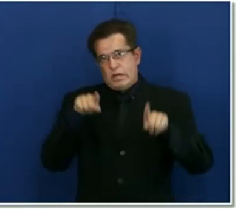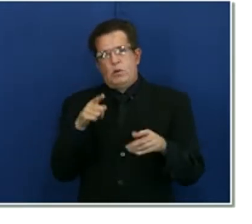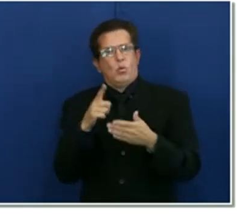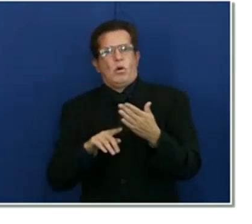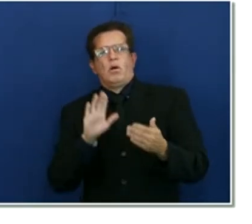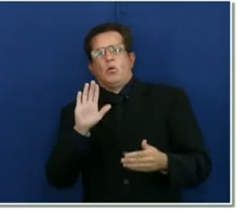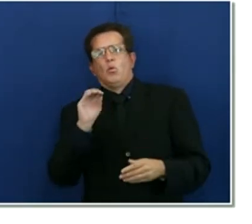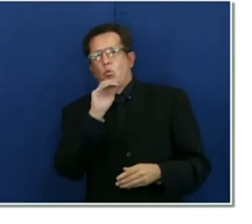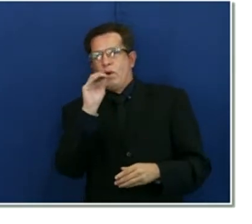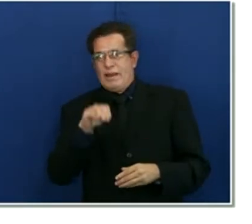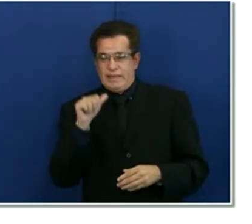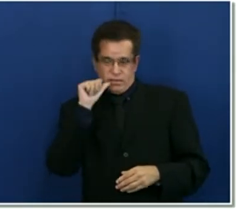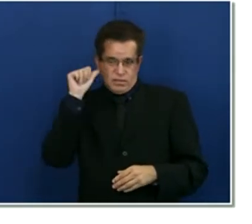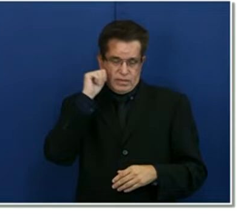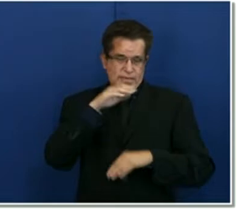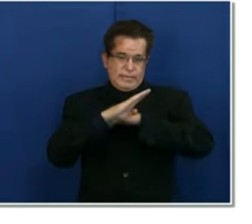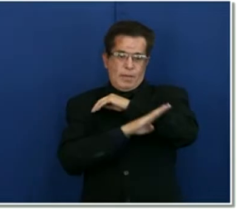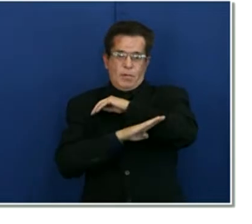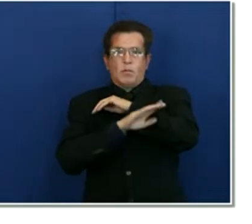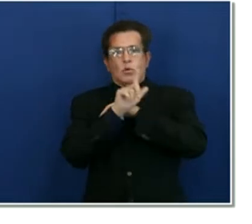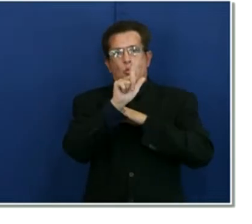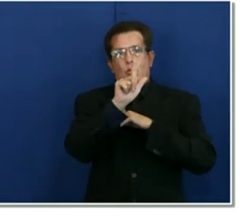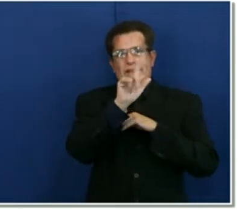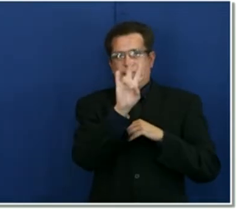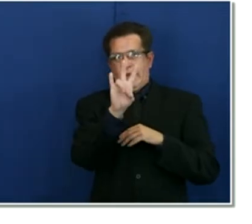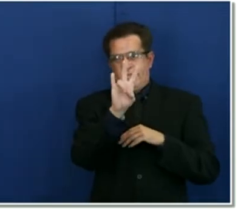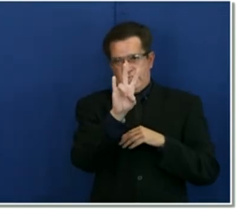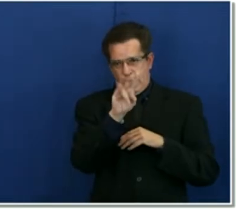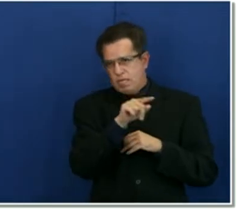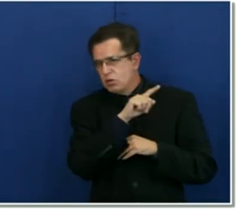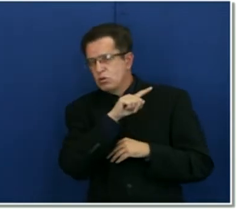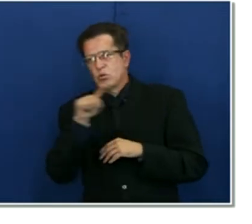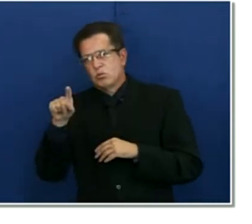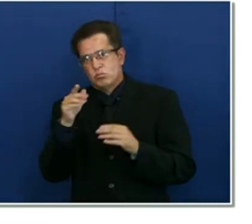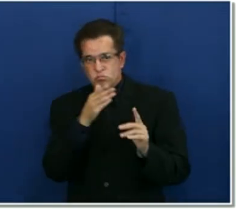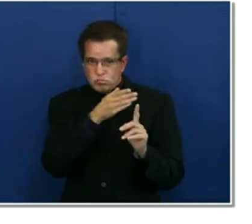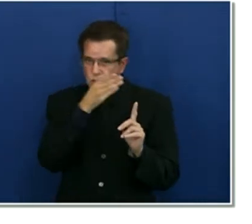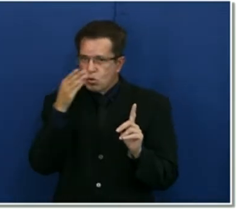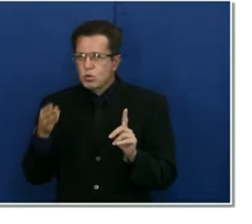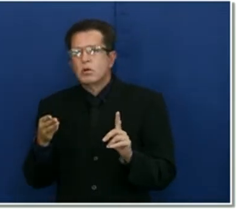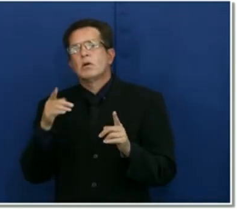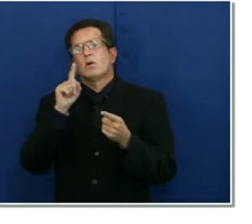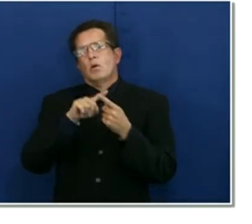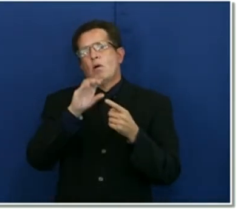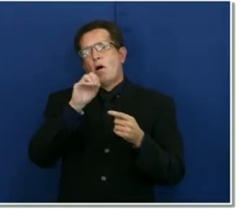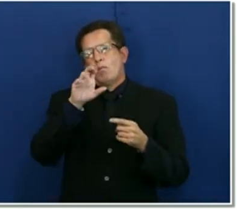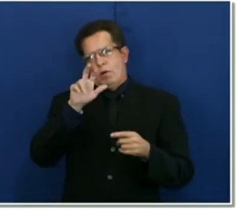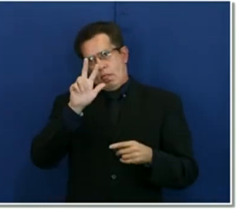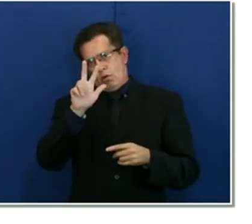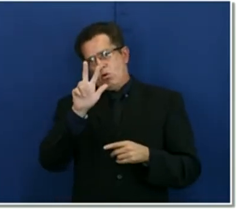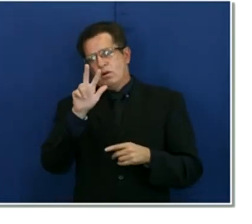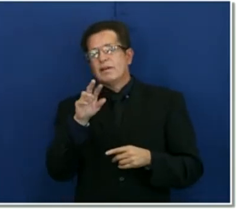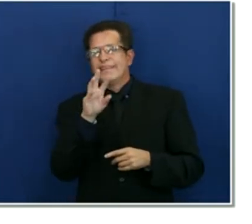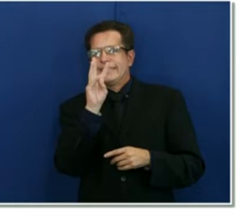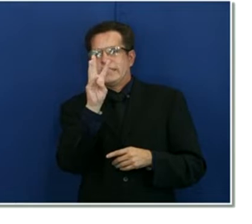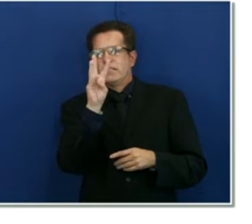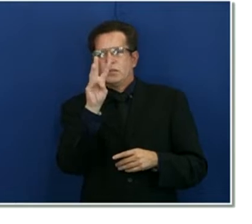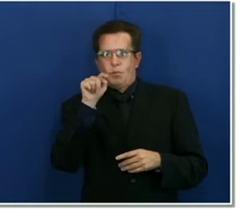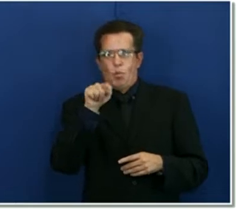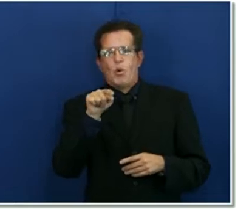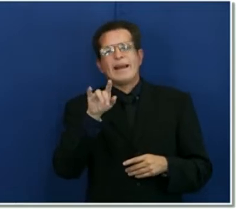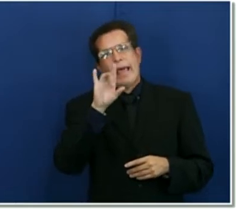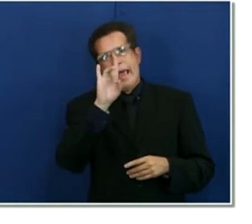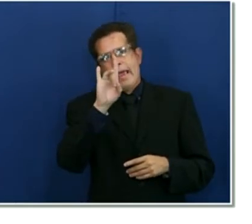7-day period from September 27th through October 3rd was 6.8 per